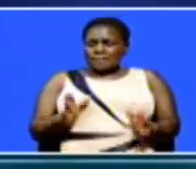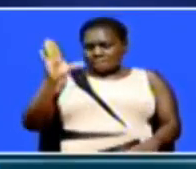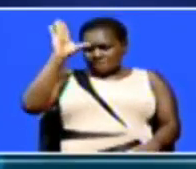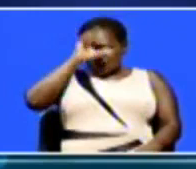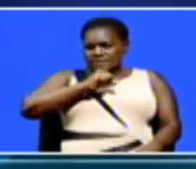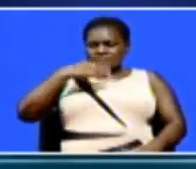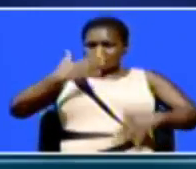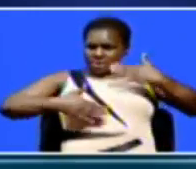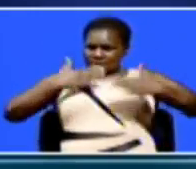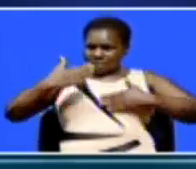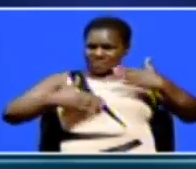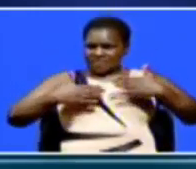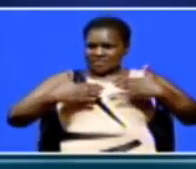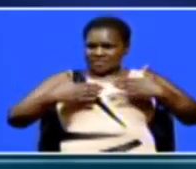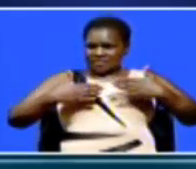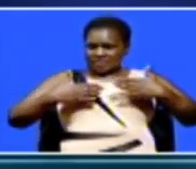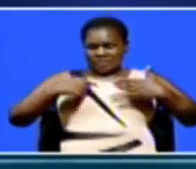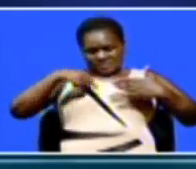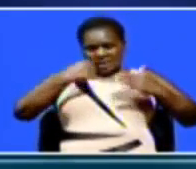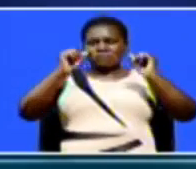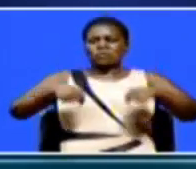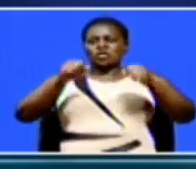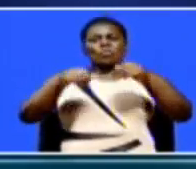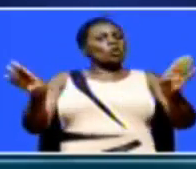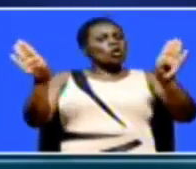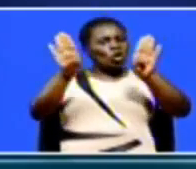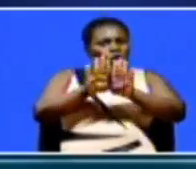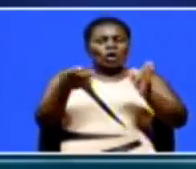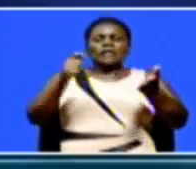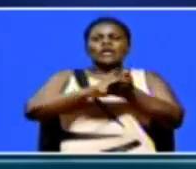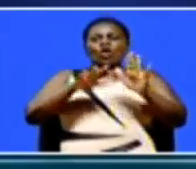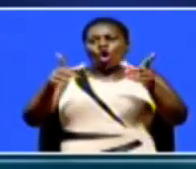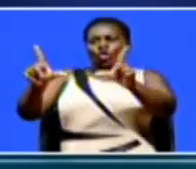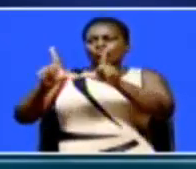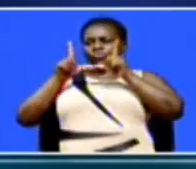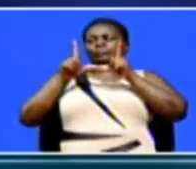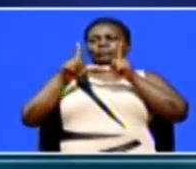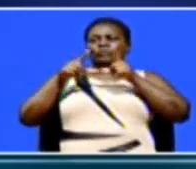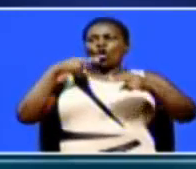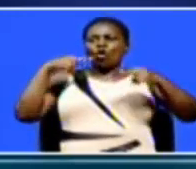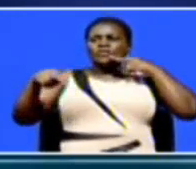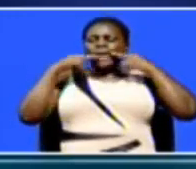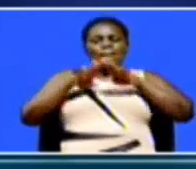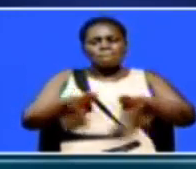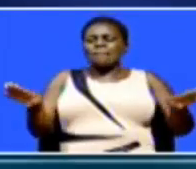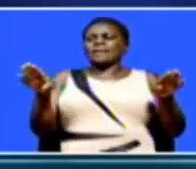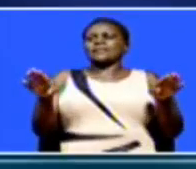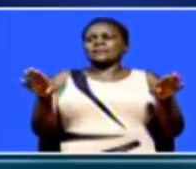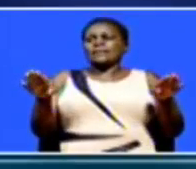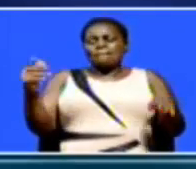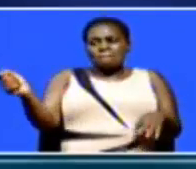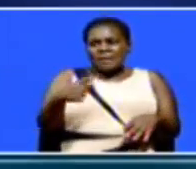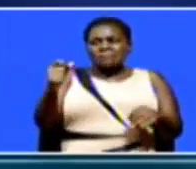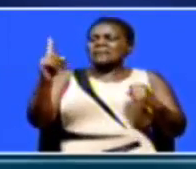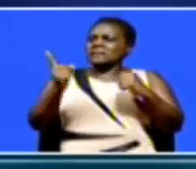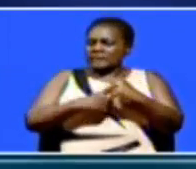is misbehaving, there is nothing to stop us from deregistering that eatery permanently. Or for the next